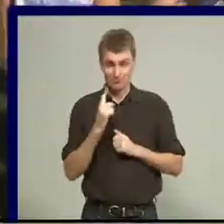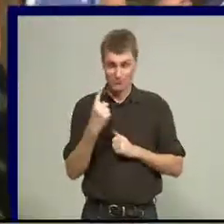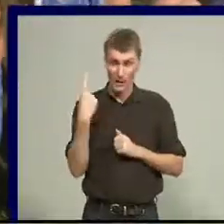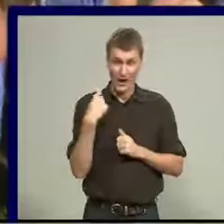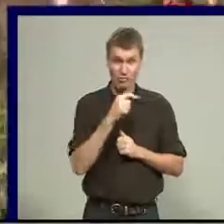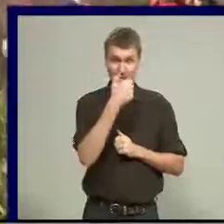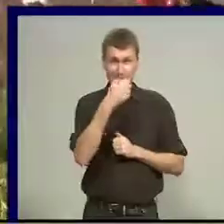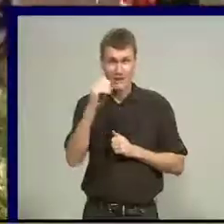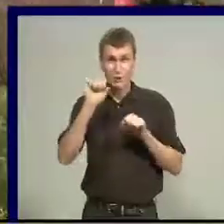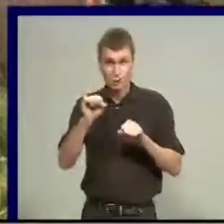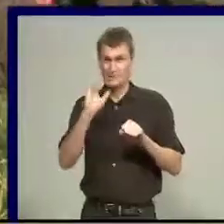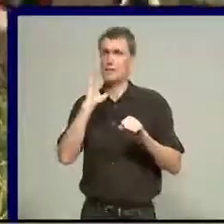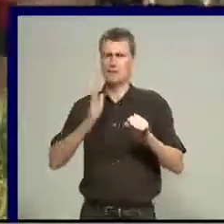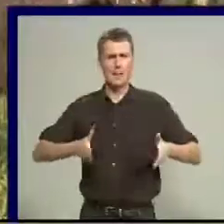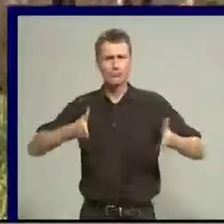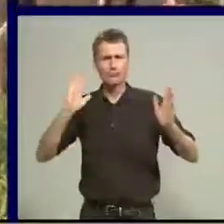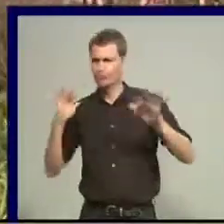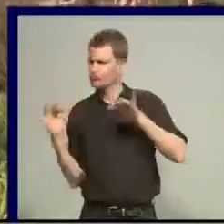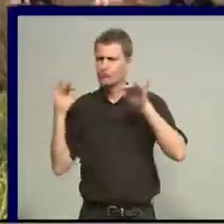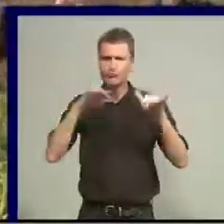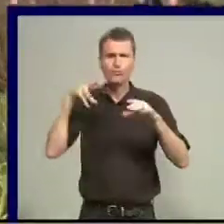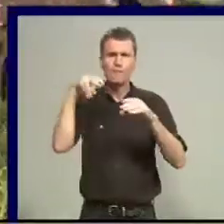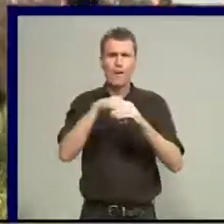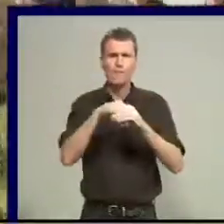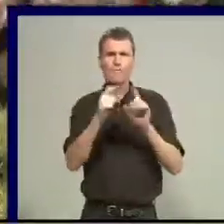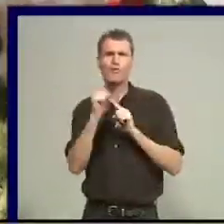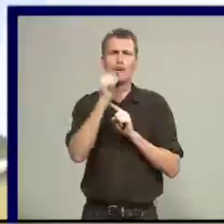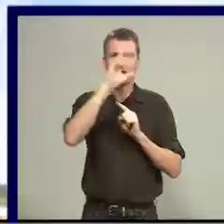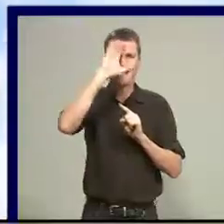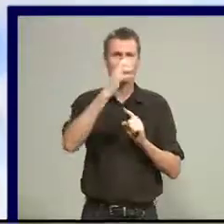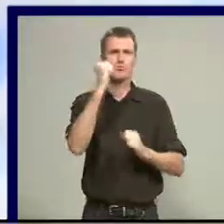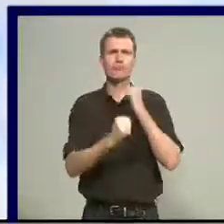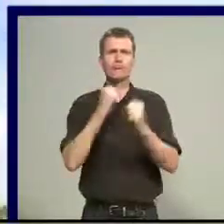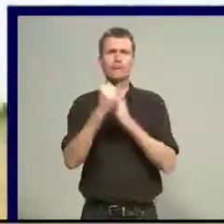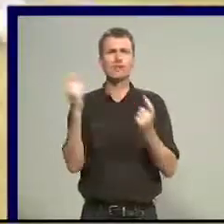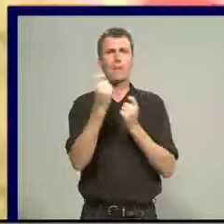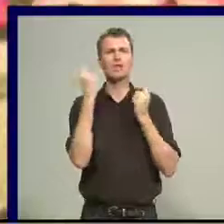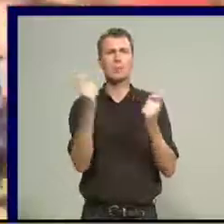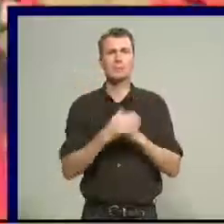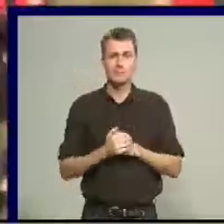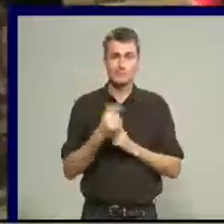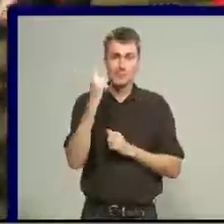160 students taking part in today's cross-country championships. Go!